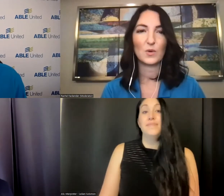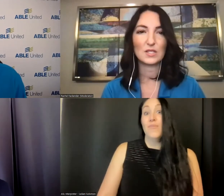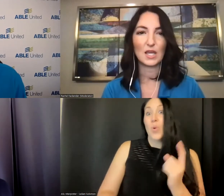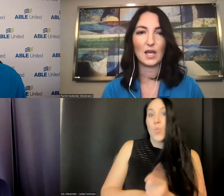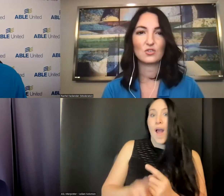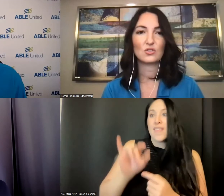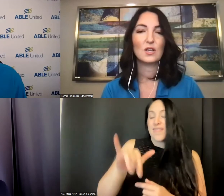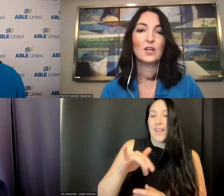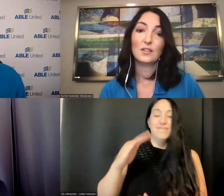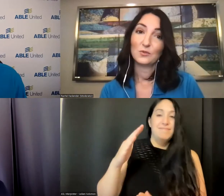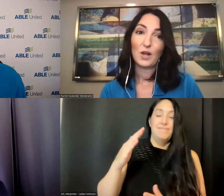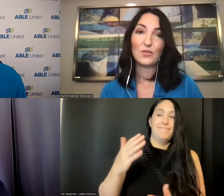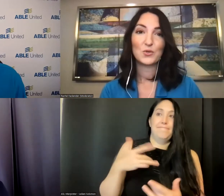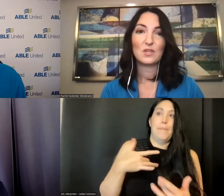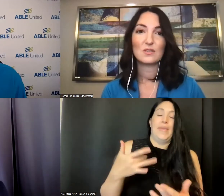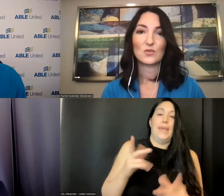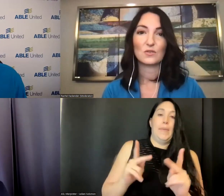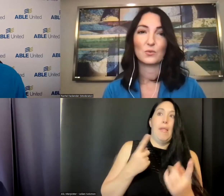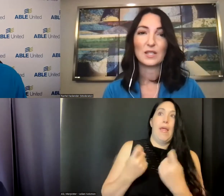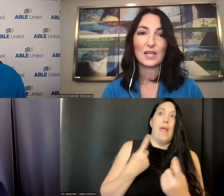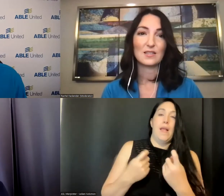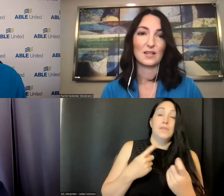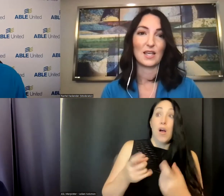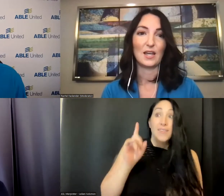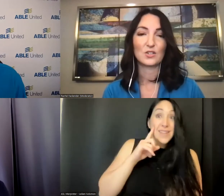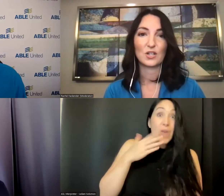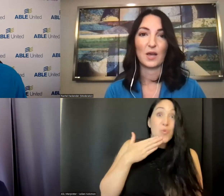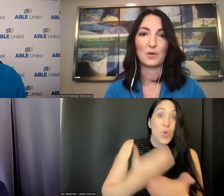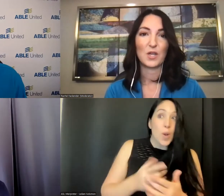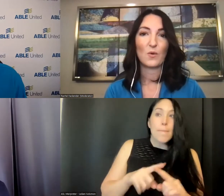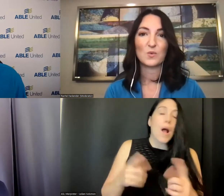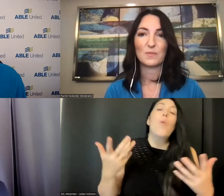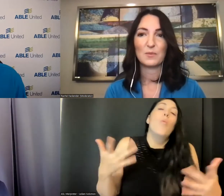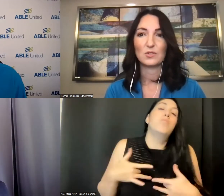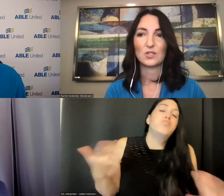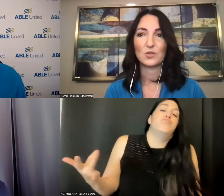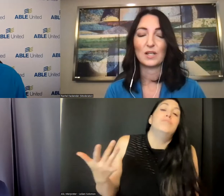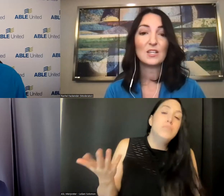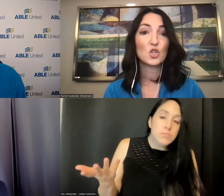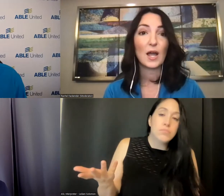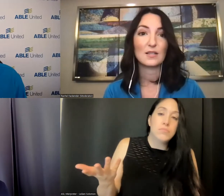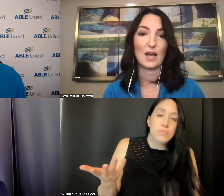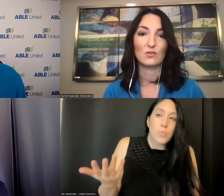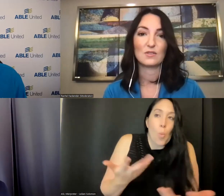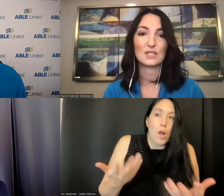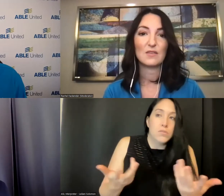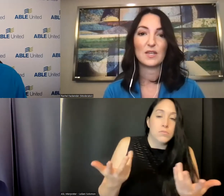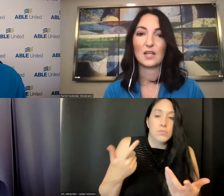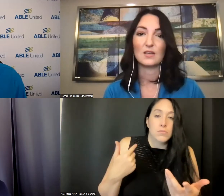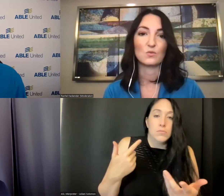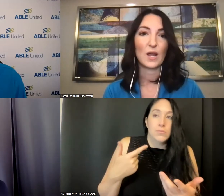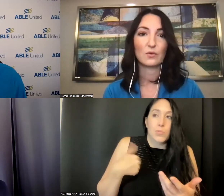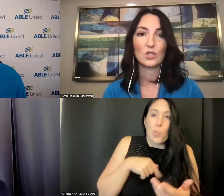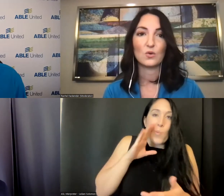great, but what's the catch? Well, the truth is there really isn't a catch. And we always want people to at least try us out, see if